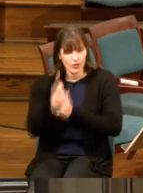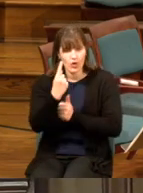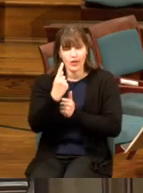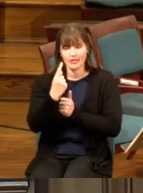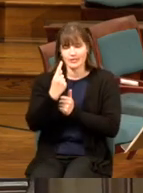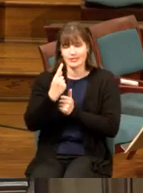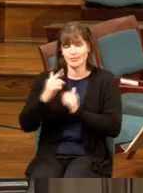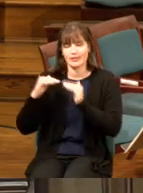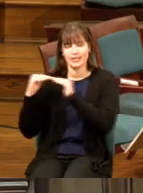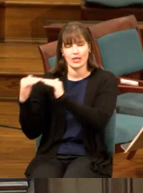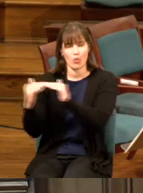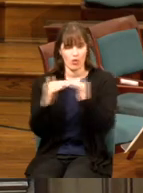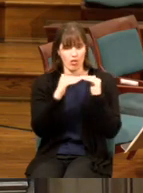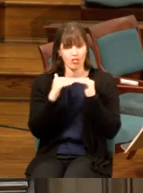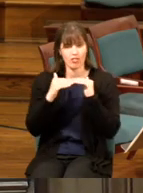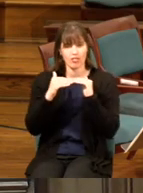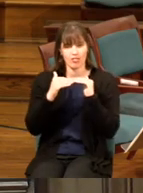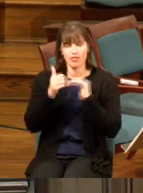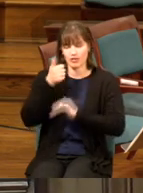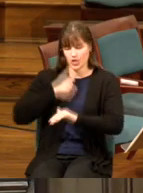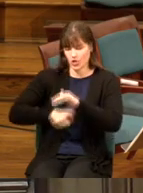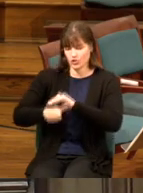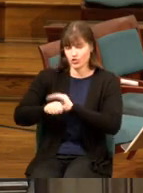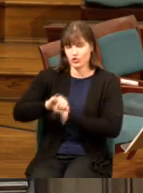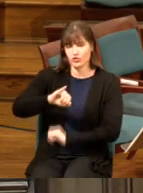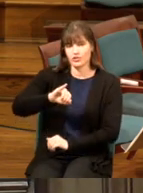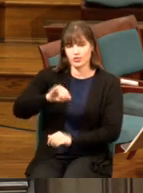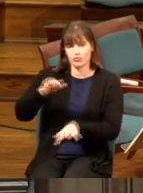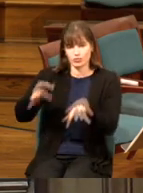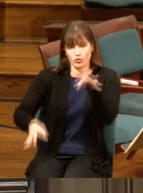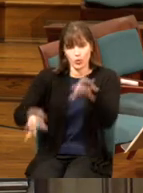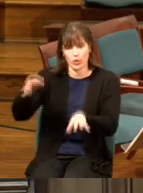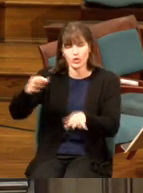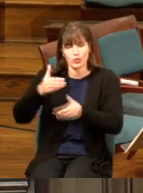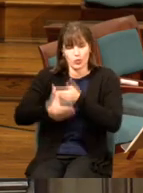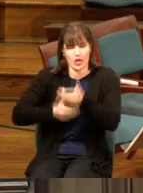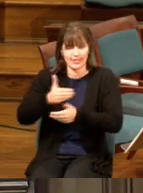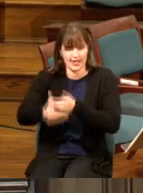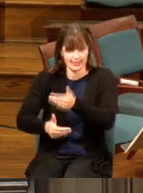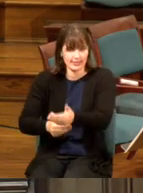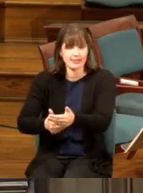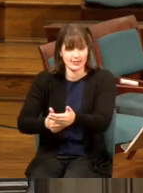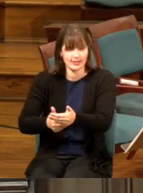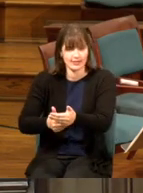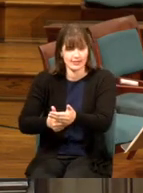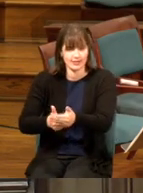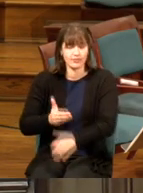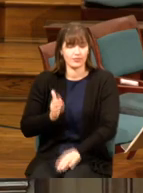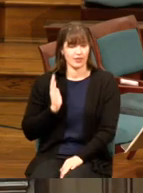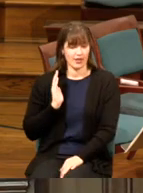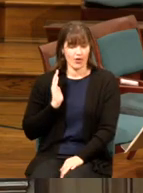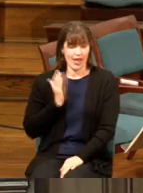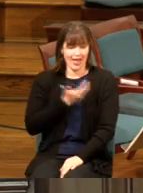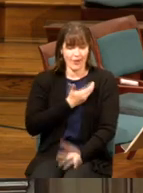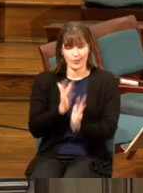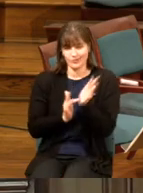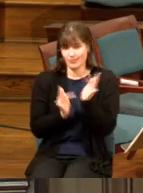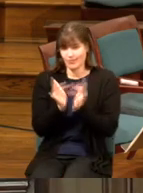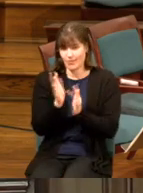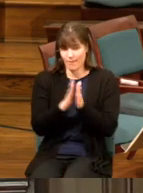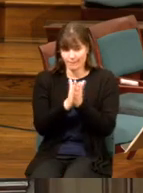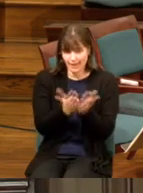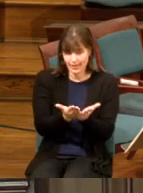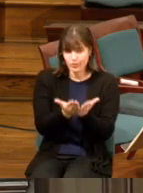equally under the judicial process. Now, Bible scholars aren't quite